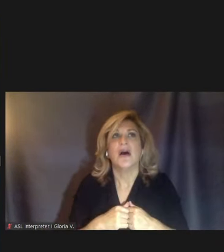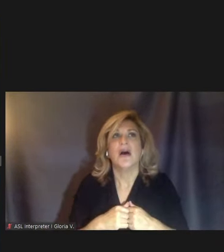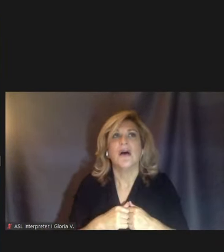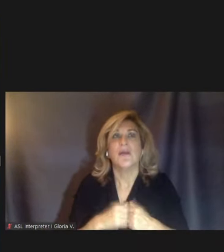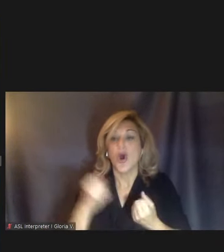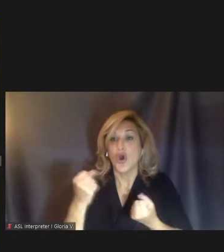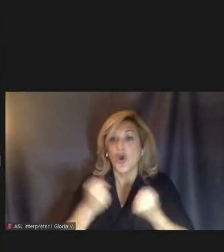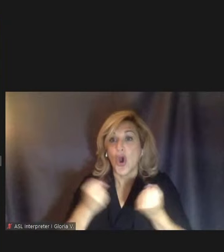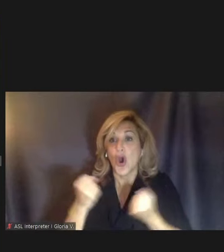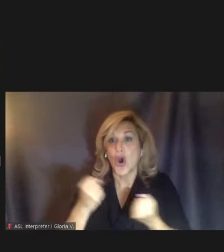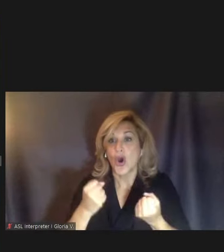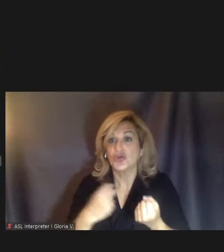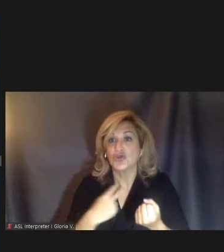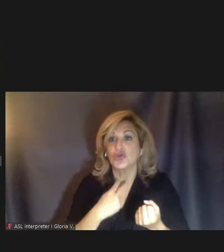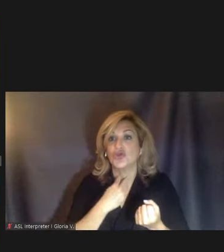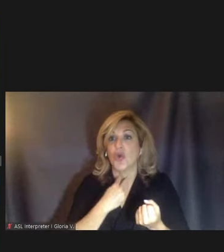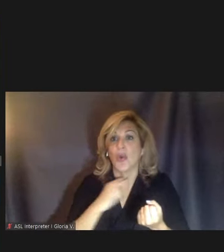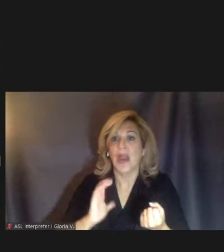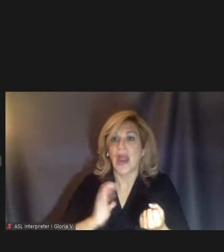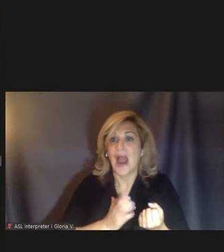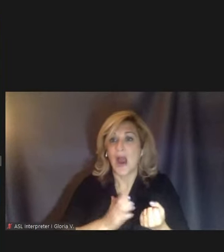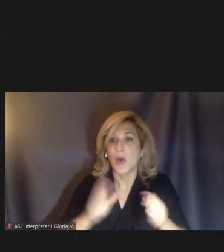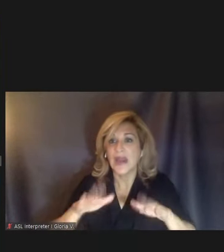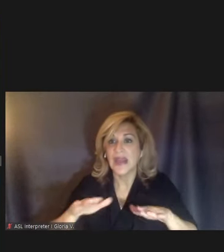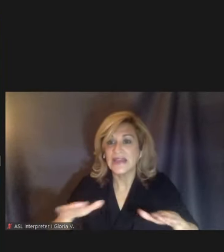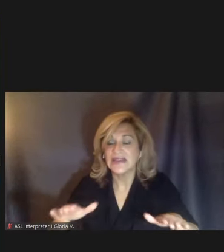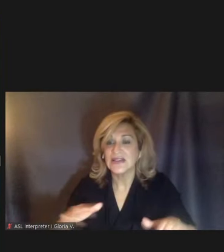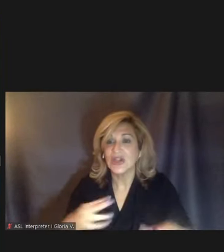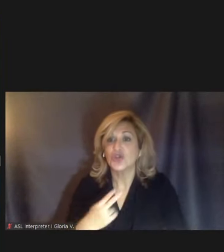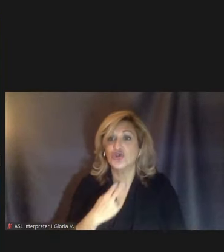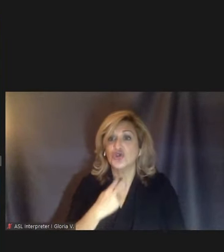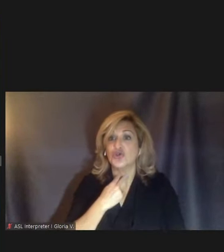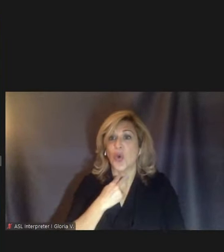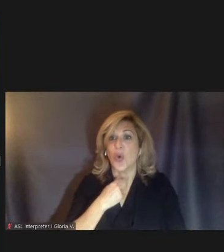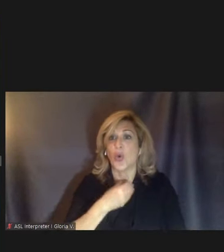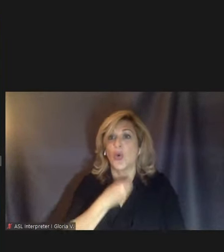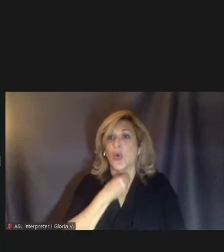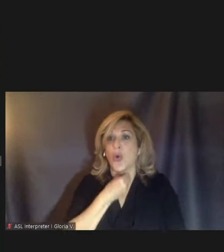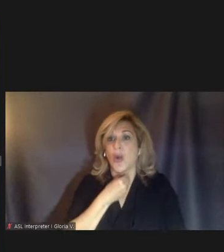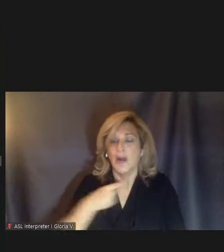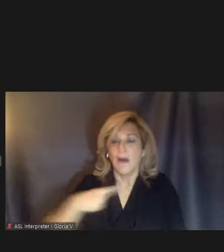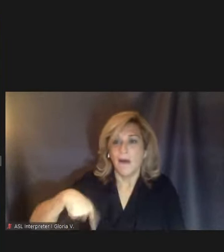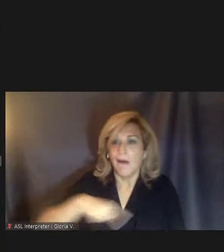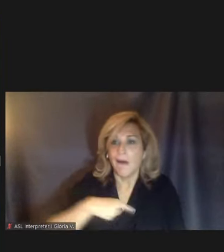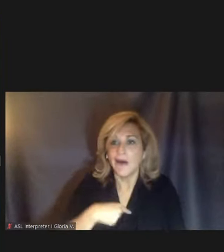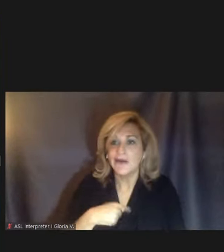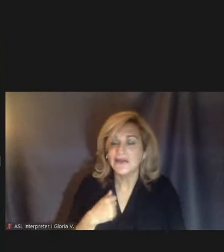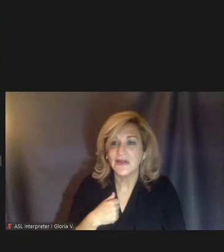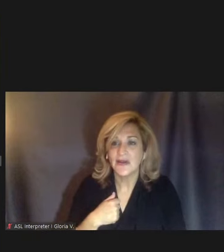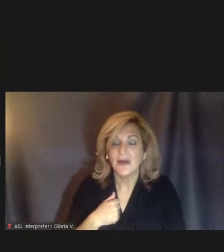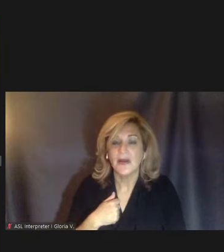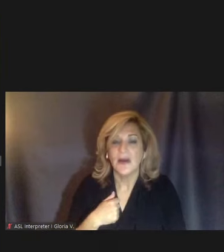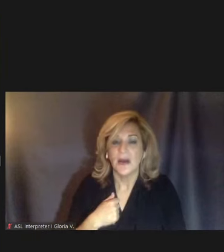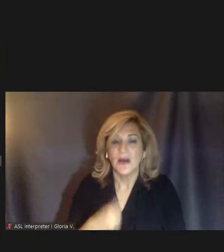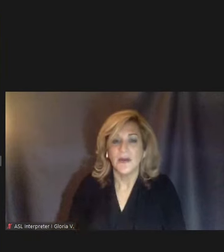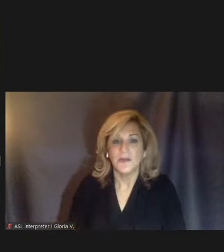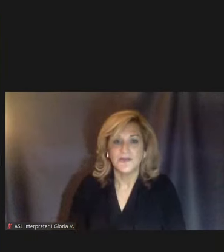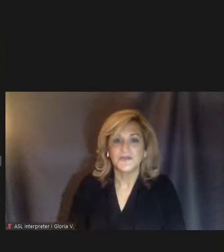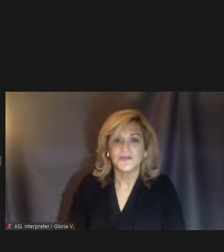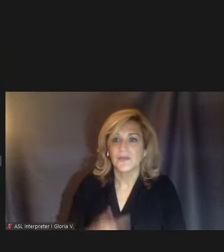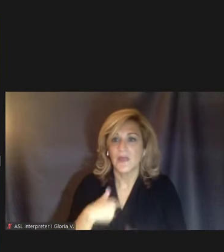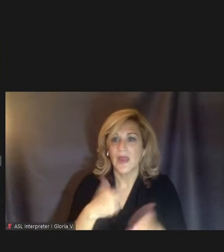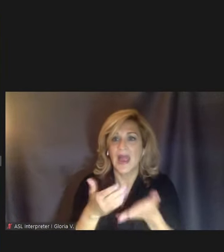Cars are choking our kids, they're choking us, and I ask